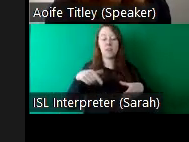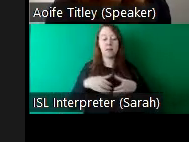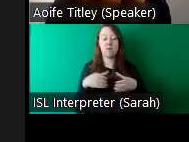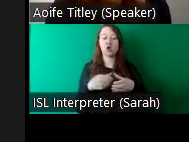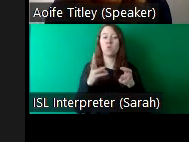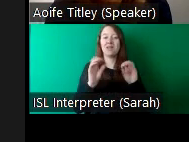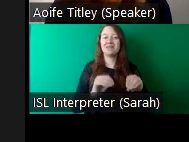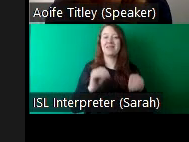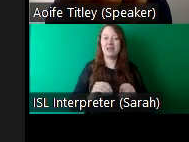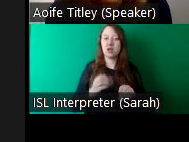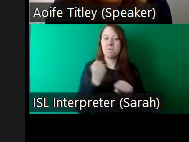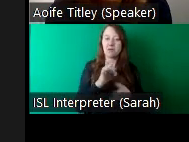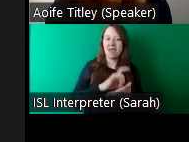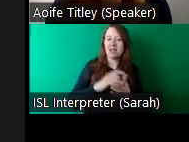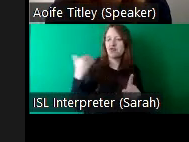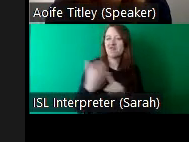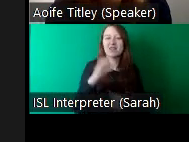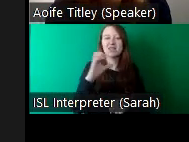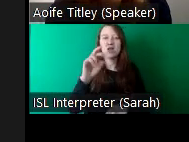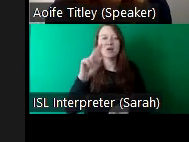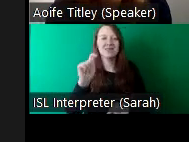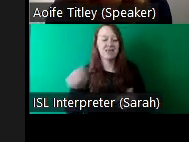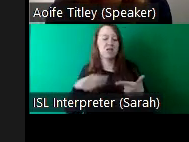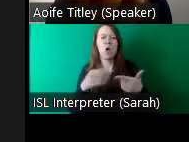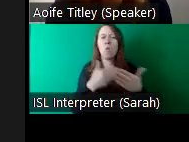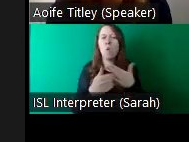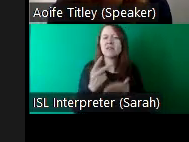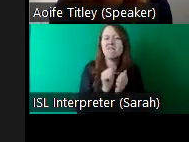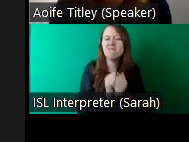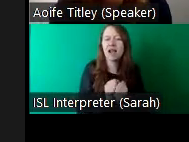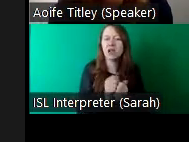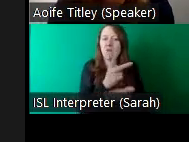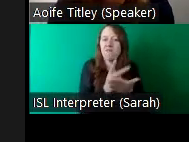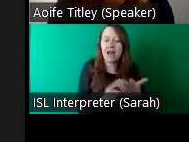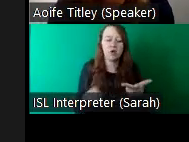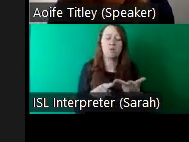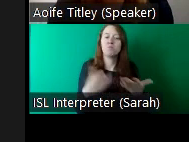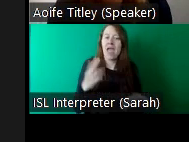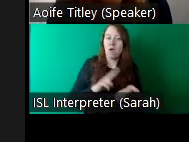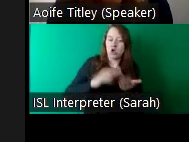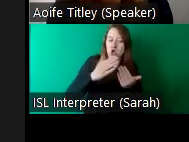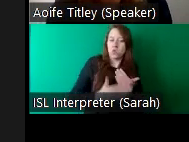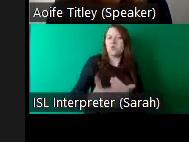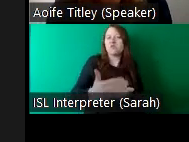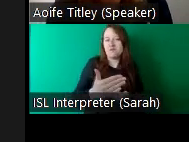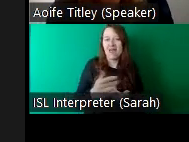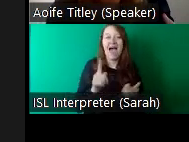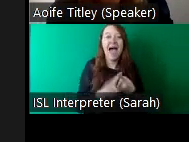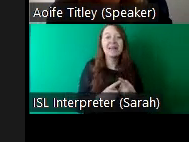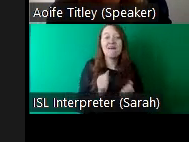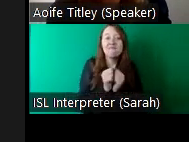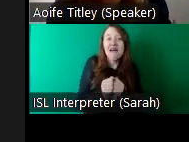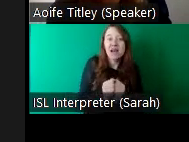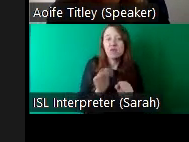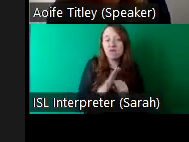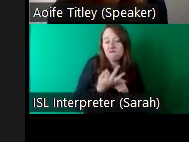of CRT and what the values are, and explain, I suppose, its potential value and application, and what the value of bringing a